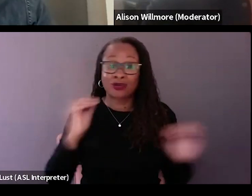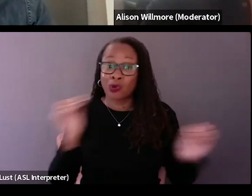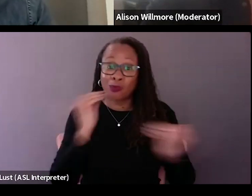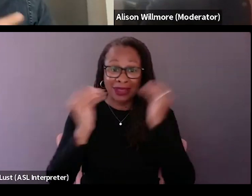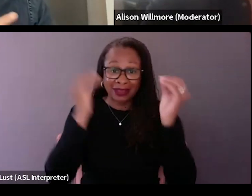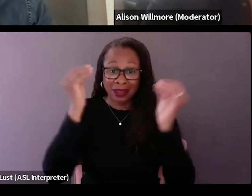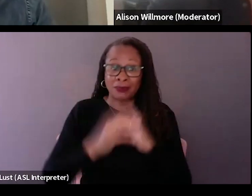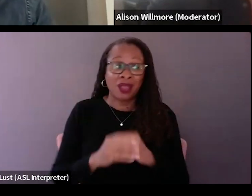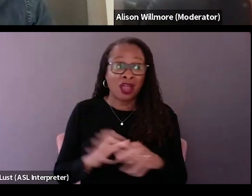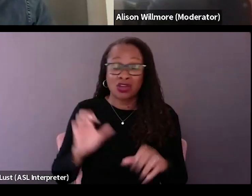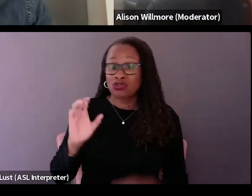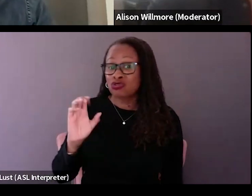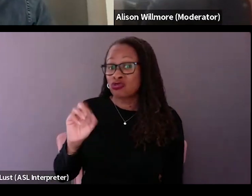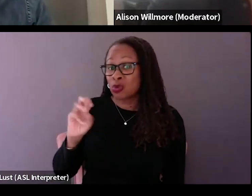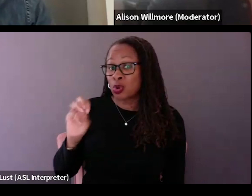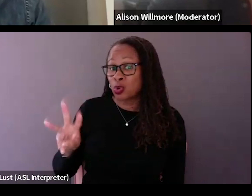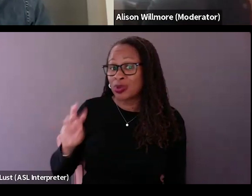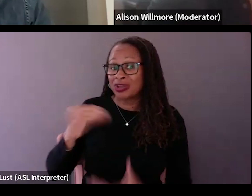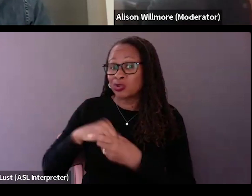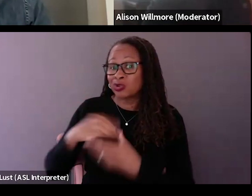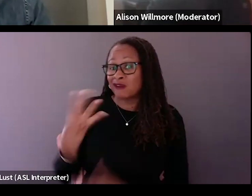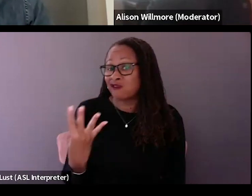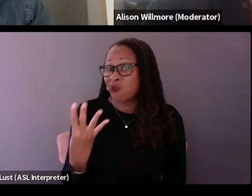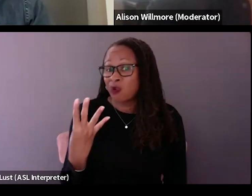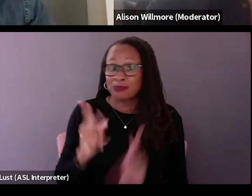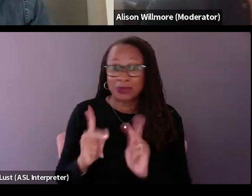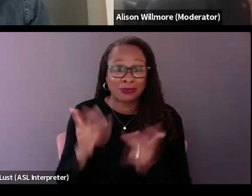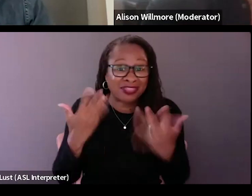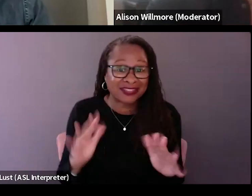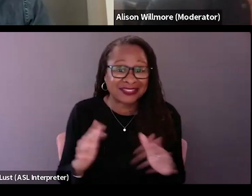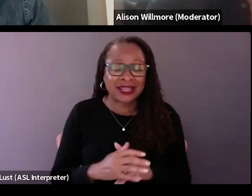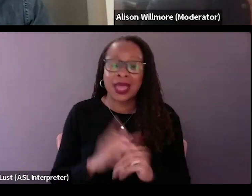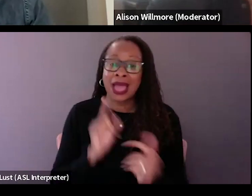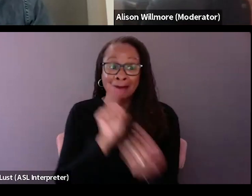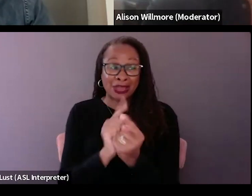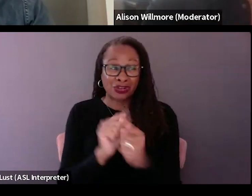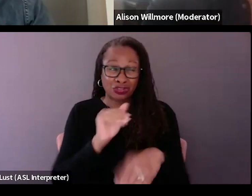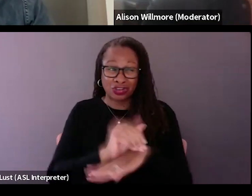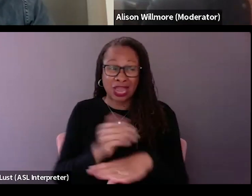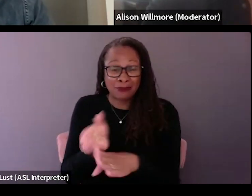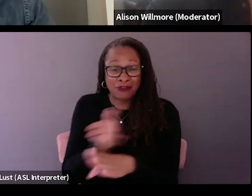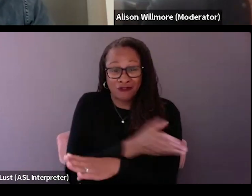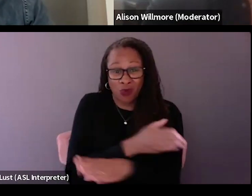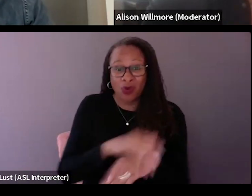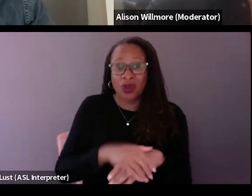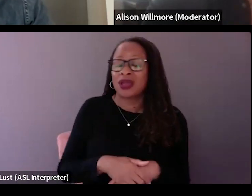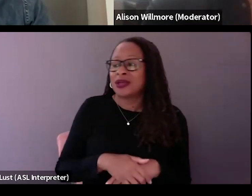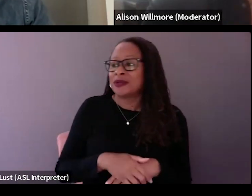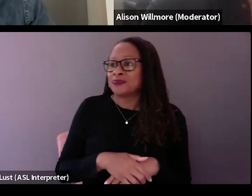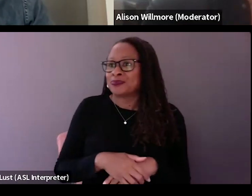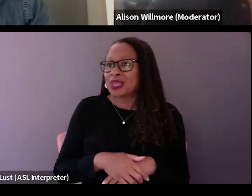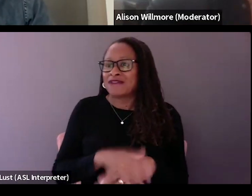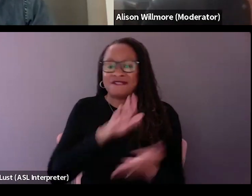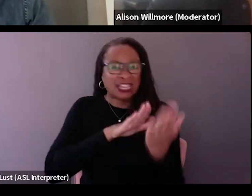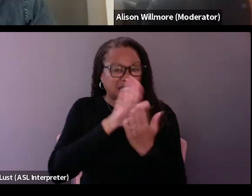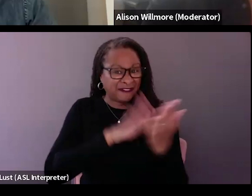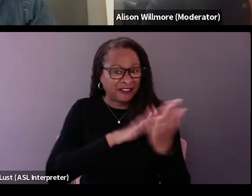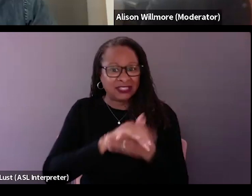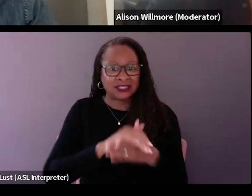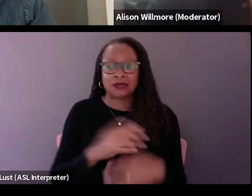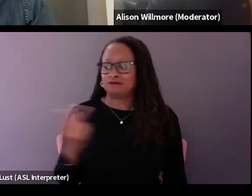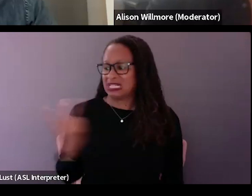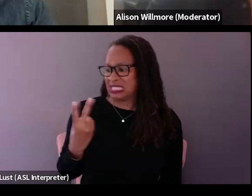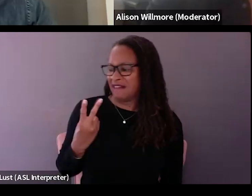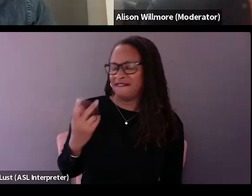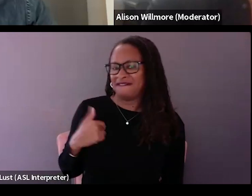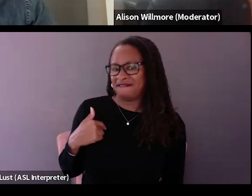first, I met her the night before in person. She had me and Jess over for dinner. And the next morning we got there at